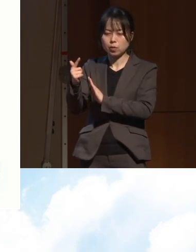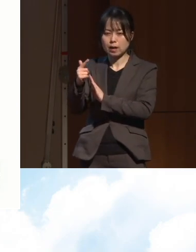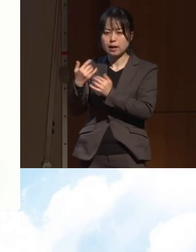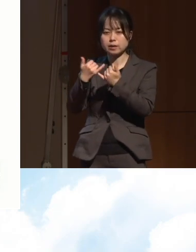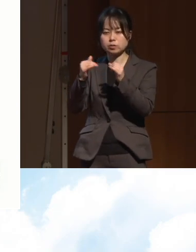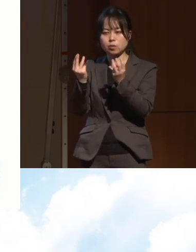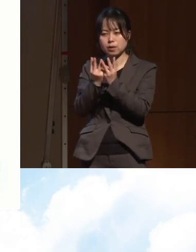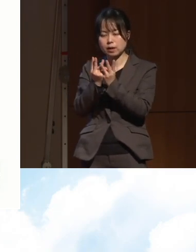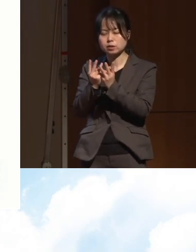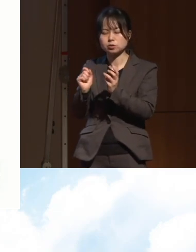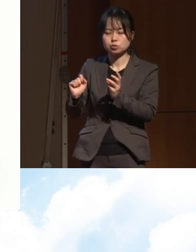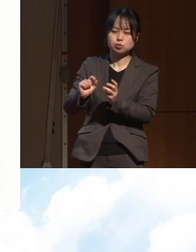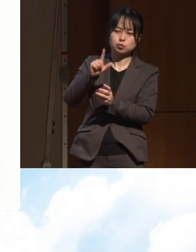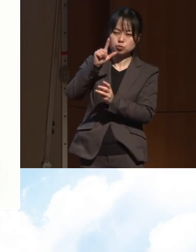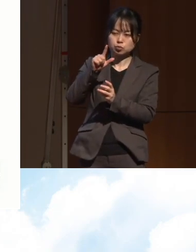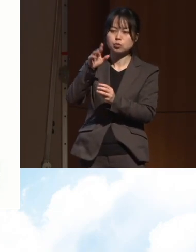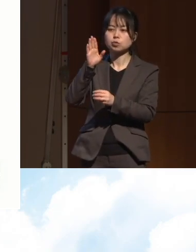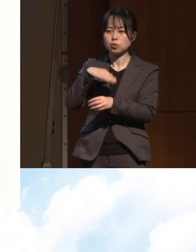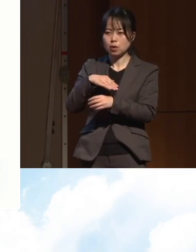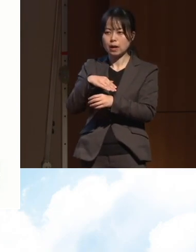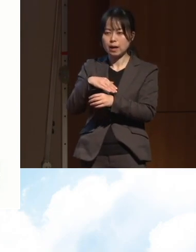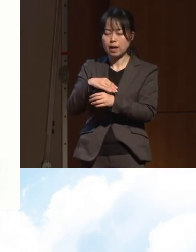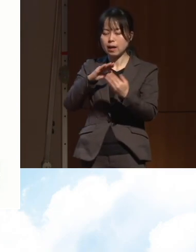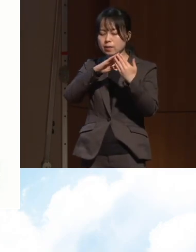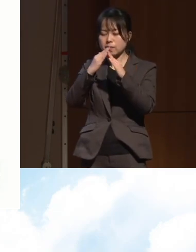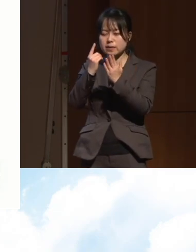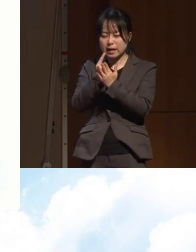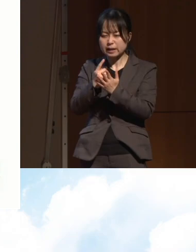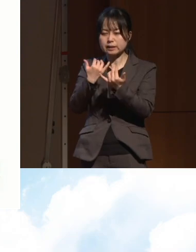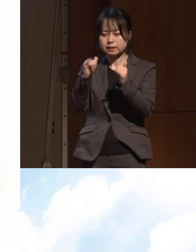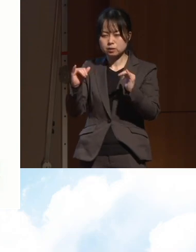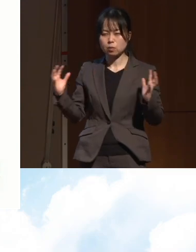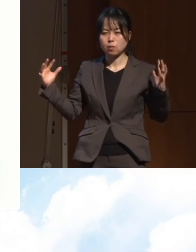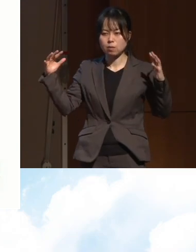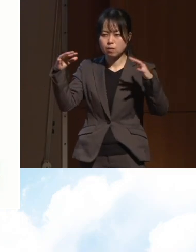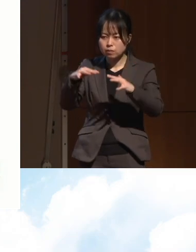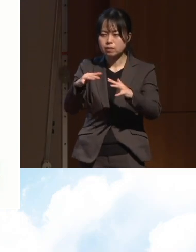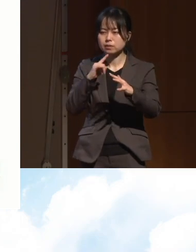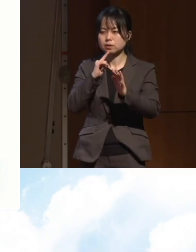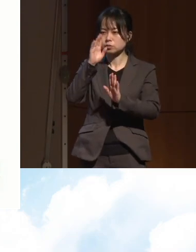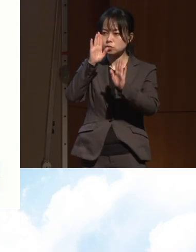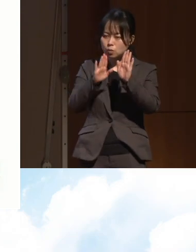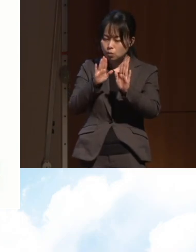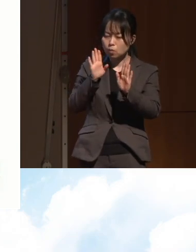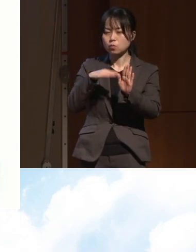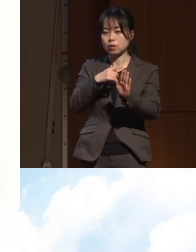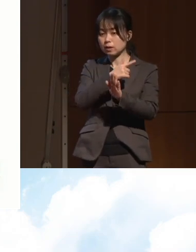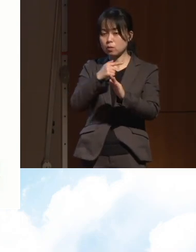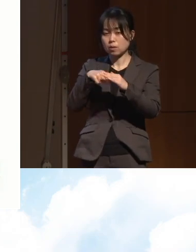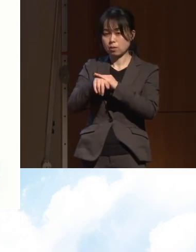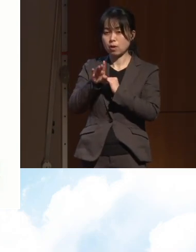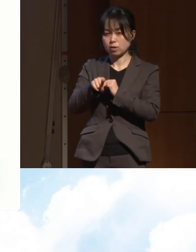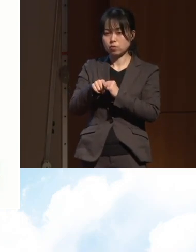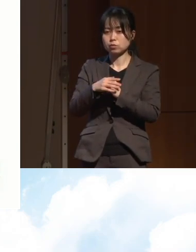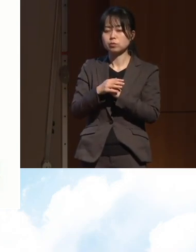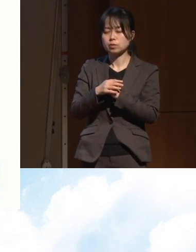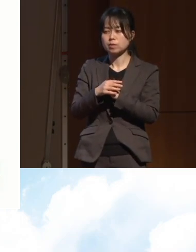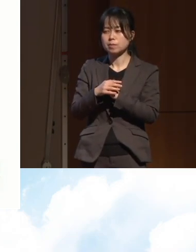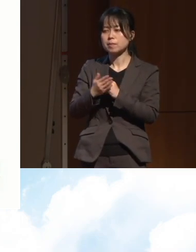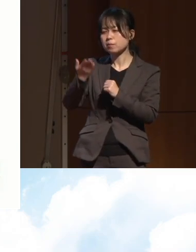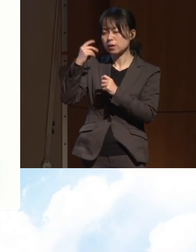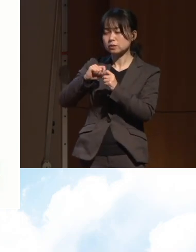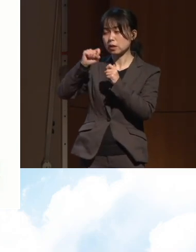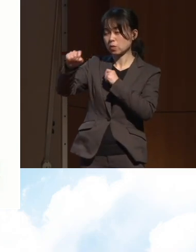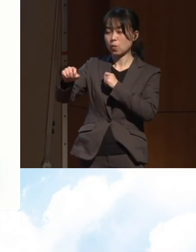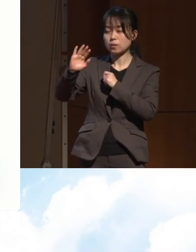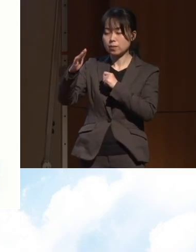incursions into areas that had previously been remote. And to be prepared for future pandemics, we